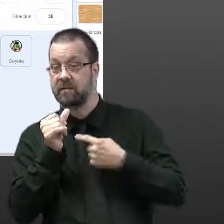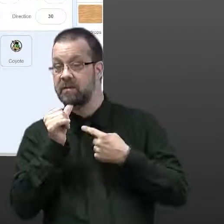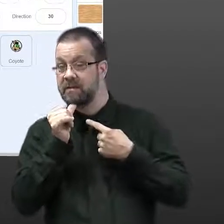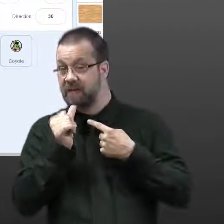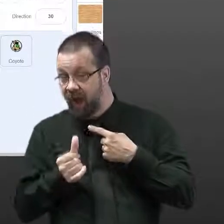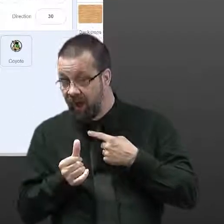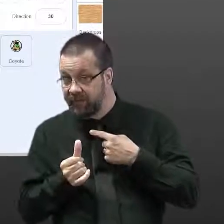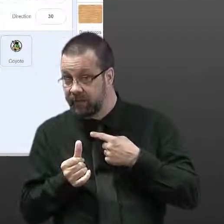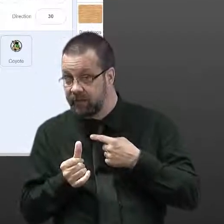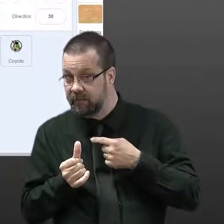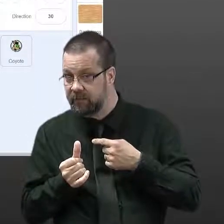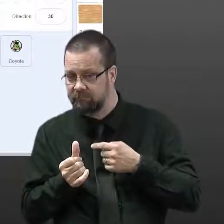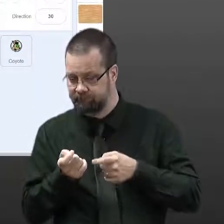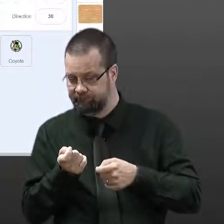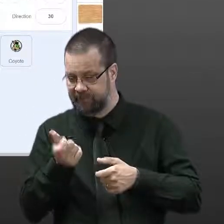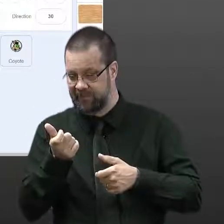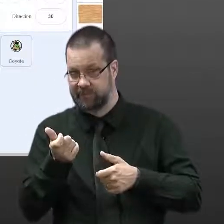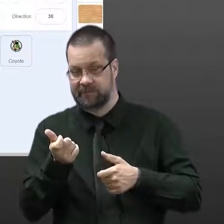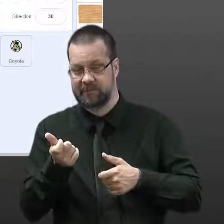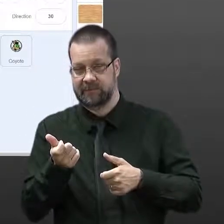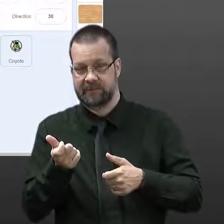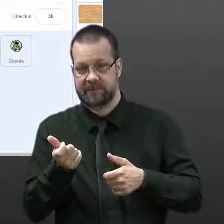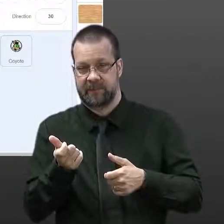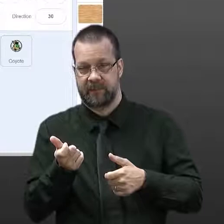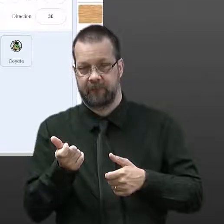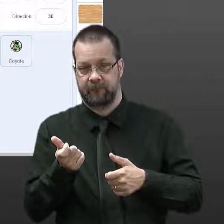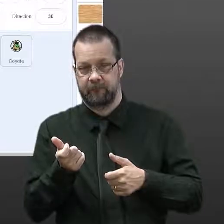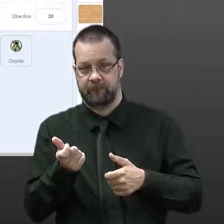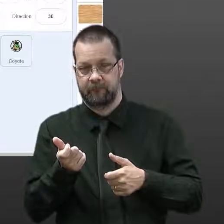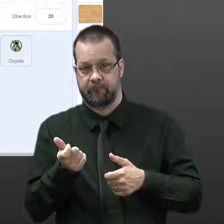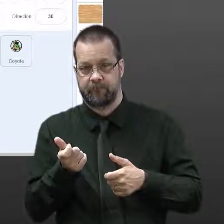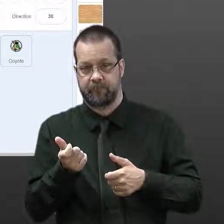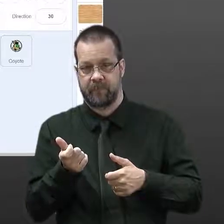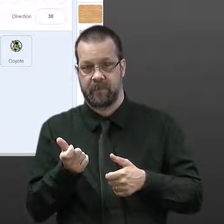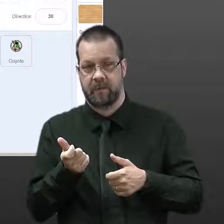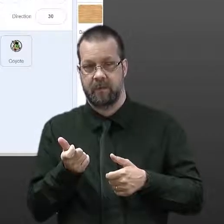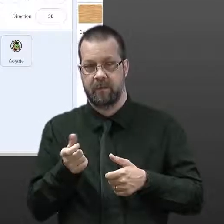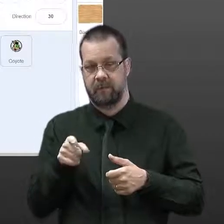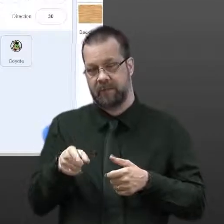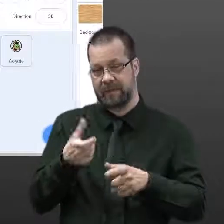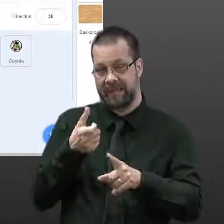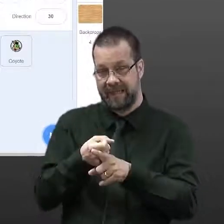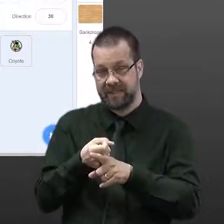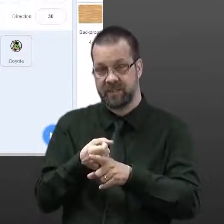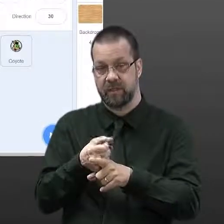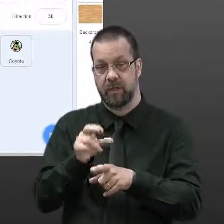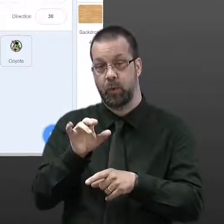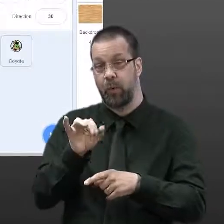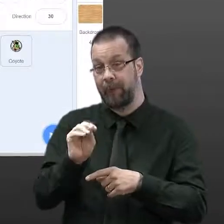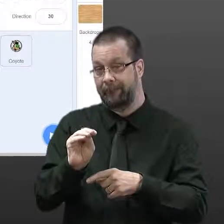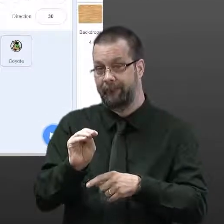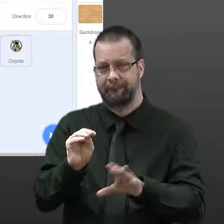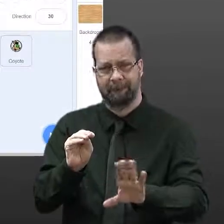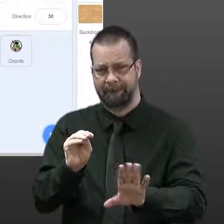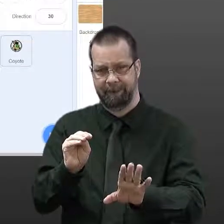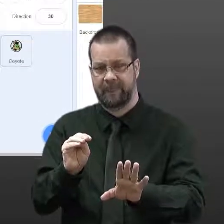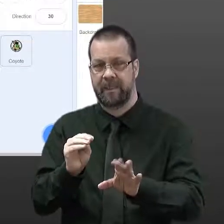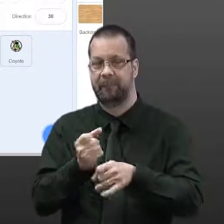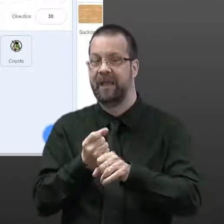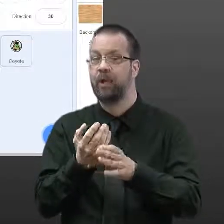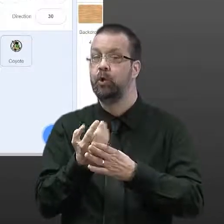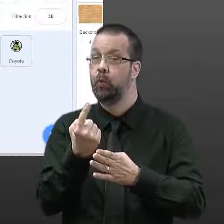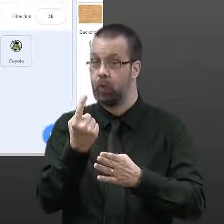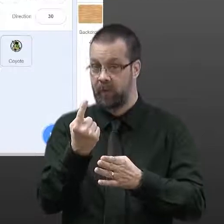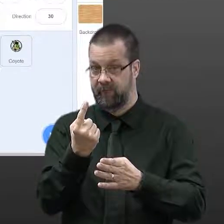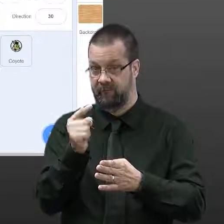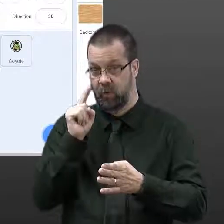of the not, and we don't need that block. And then we're going to get rid of this ball hits rim that we copied, because we're going to make a